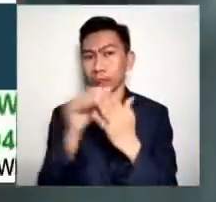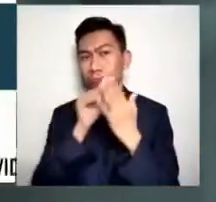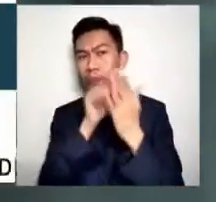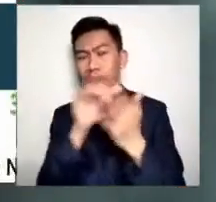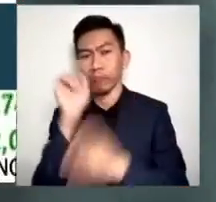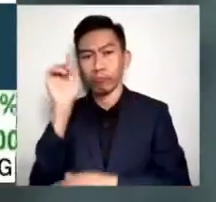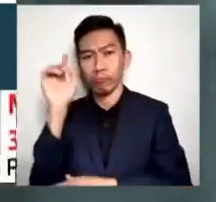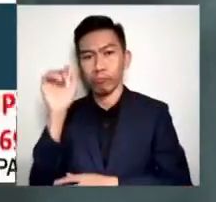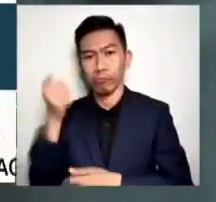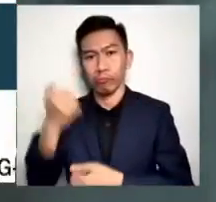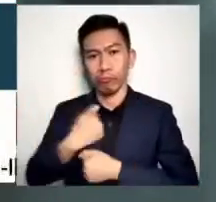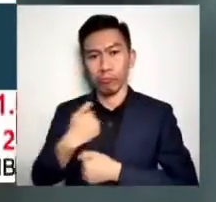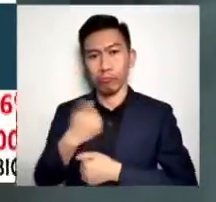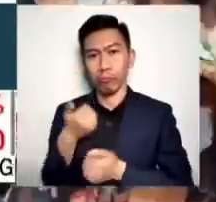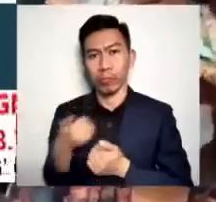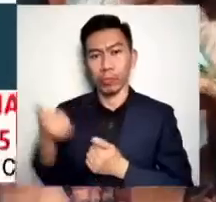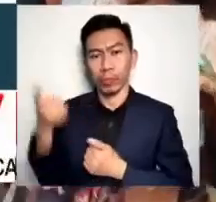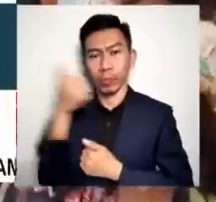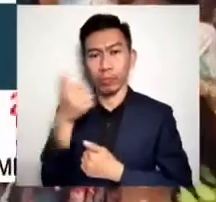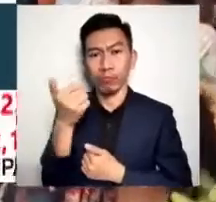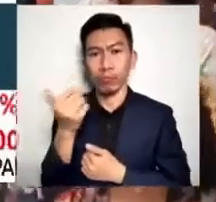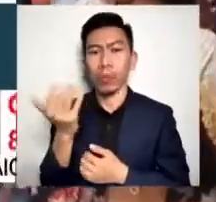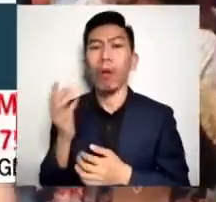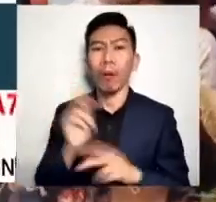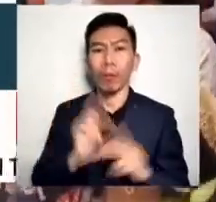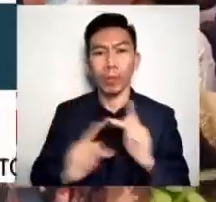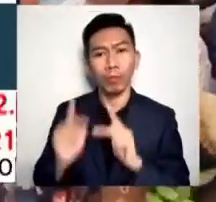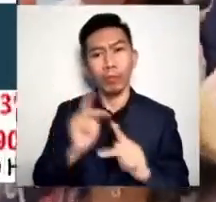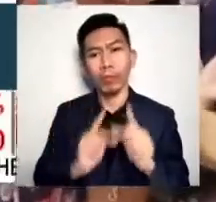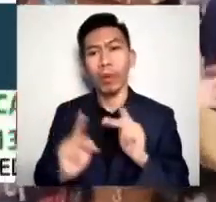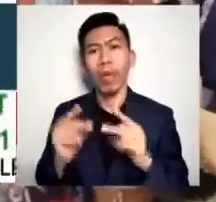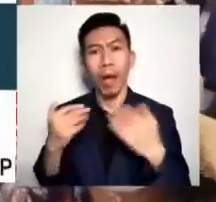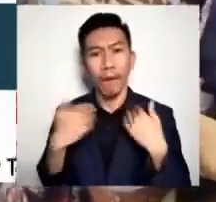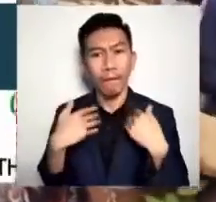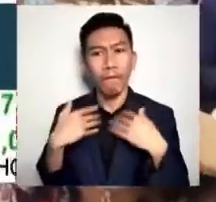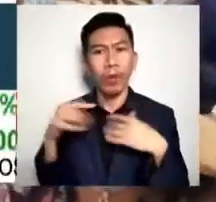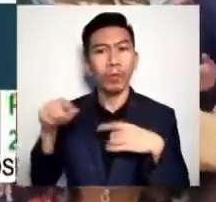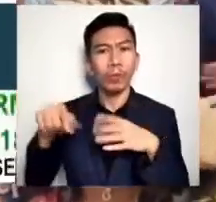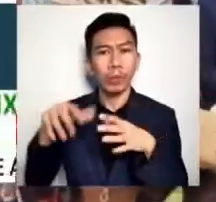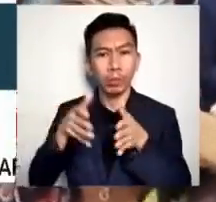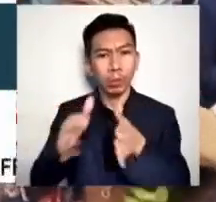where it is safe, people are still on the streets, especially in cities